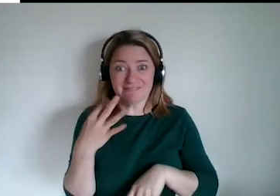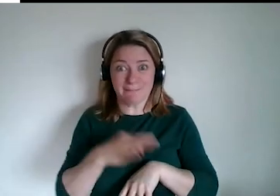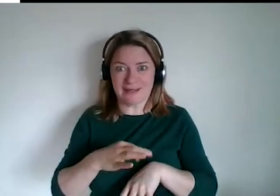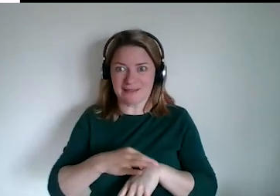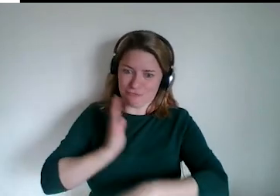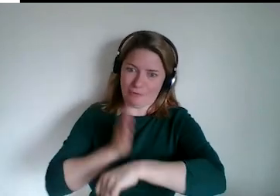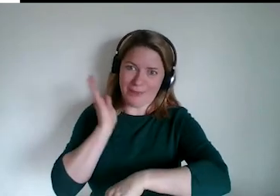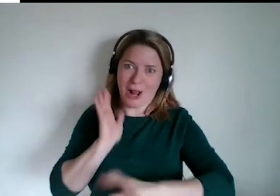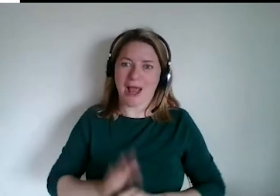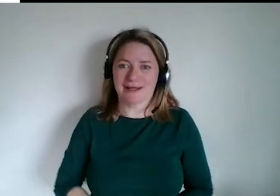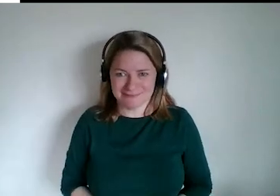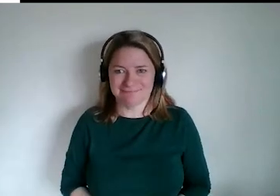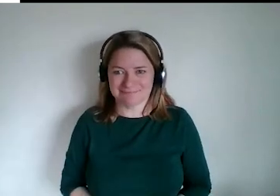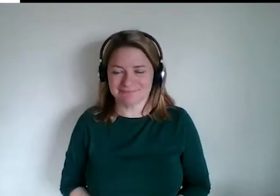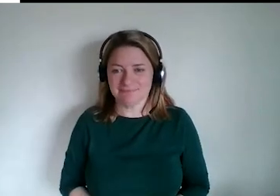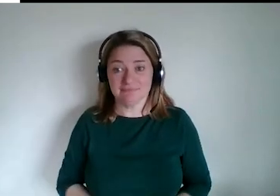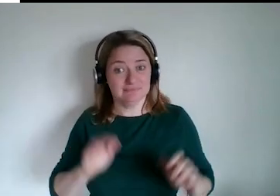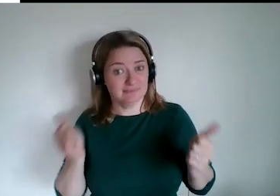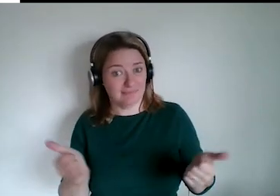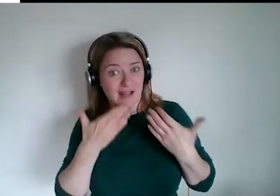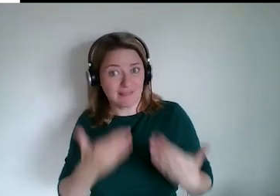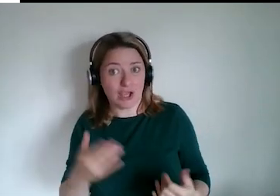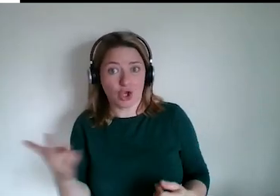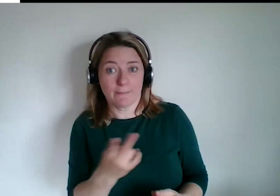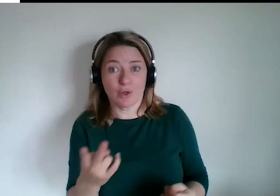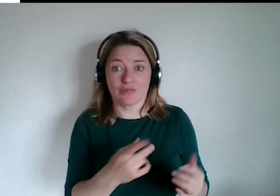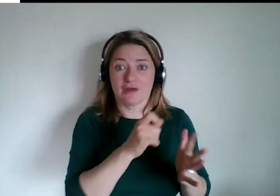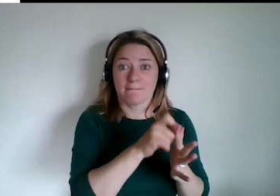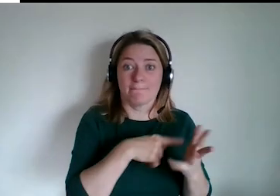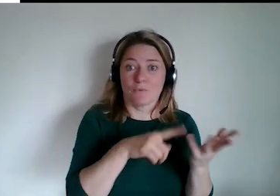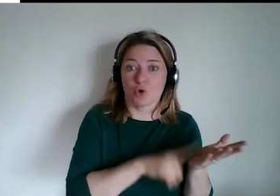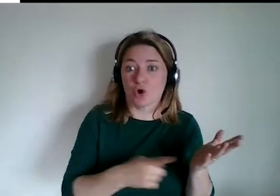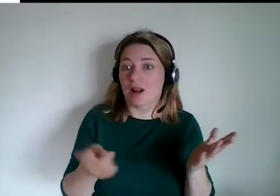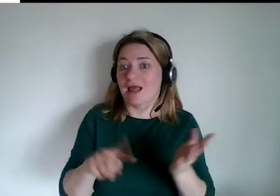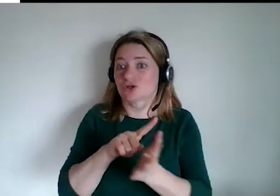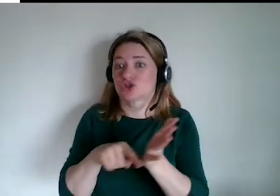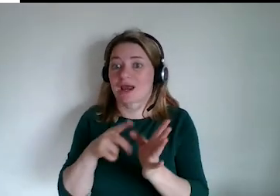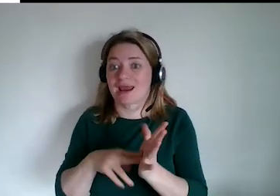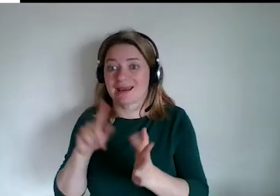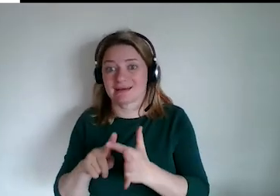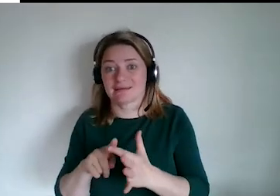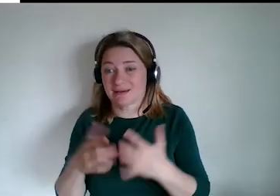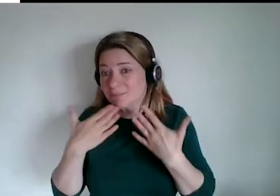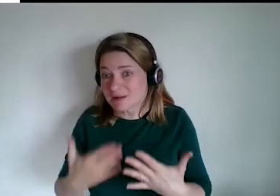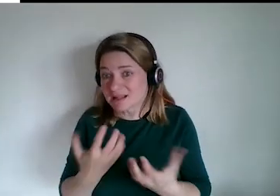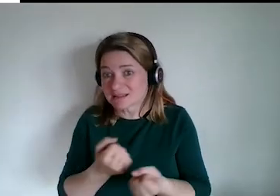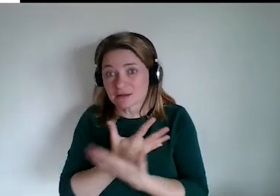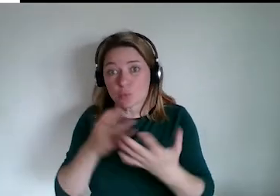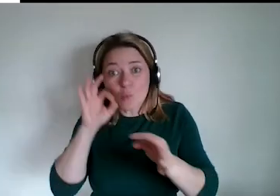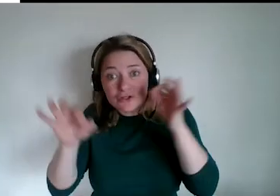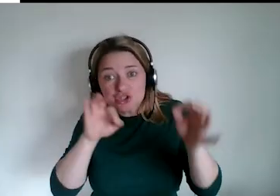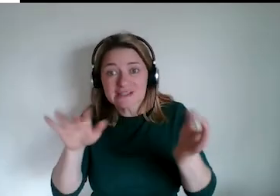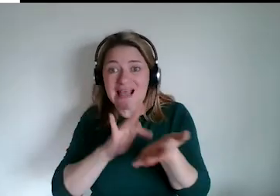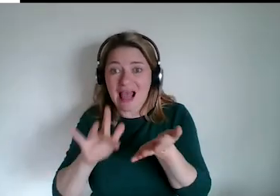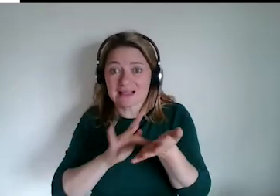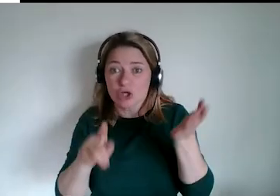Well done. Thank you so much, Paul and Jane. So yeah, please do put your questions on Slido. We've got some already, which I'll